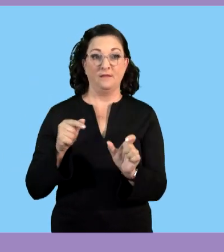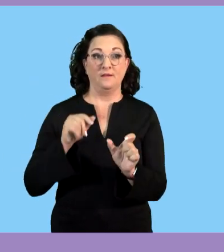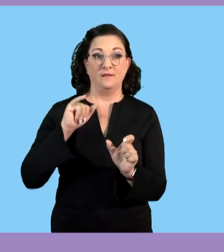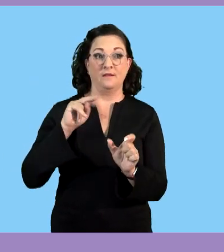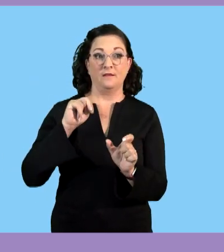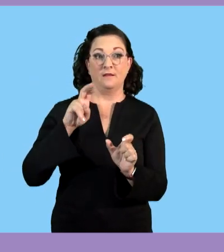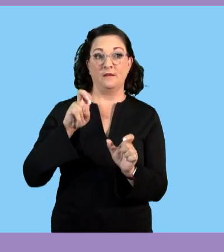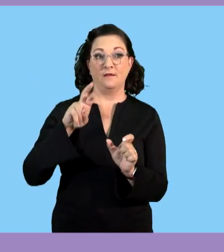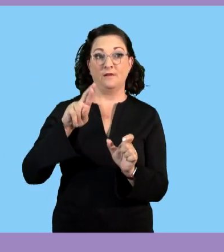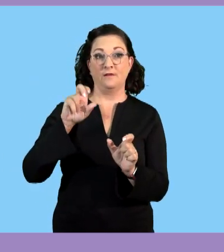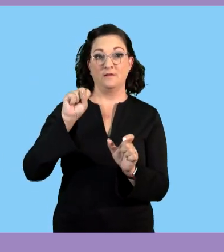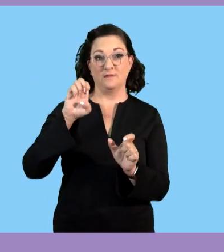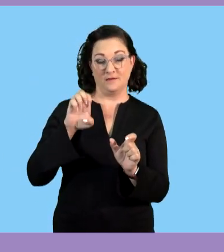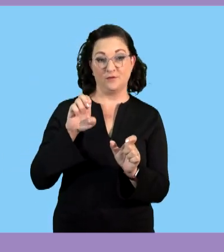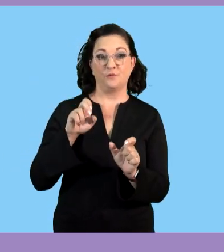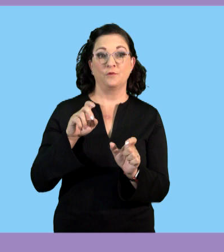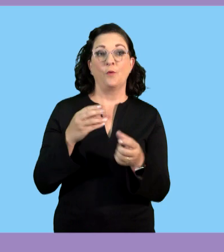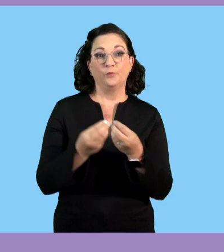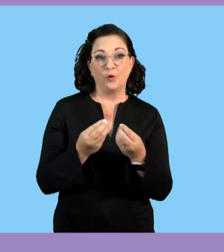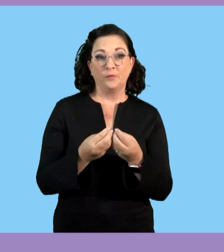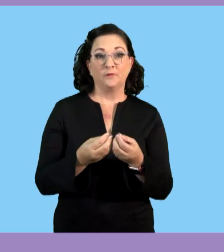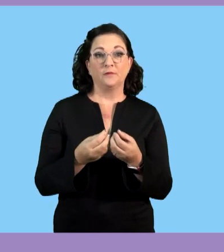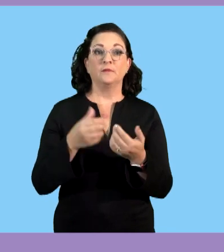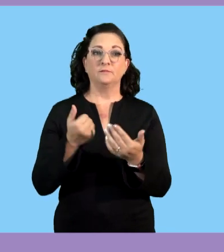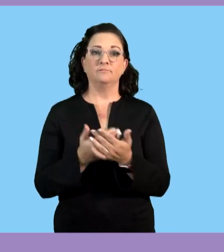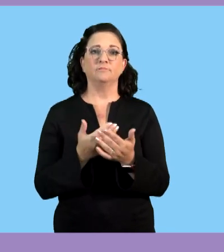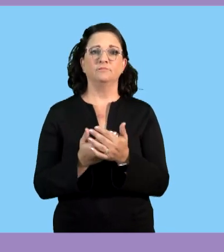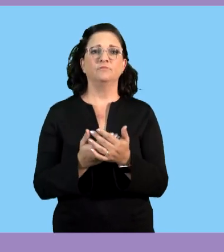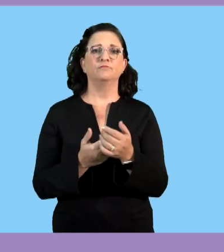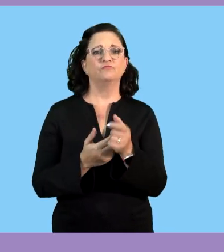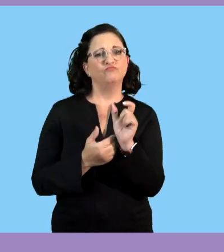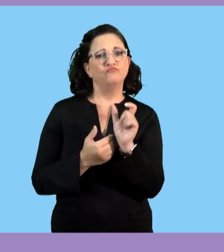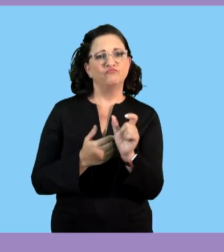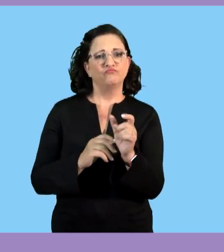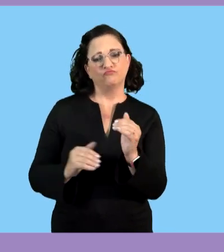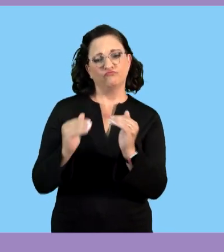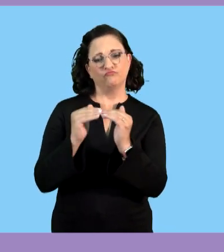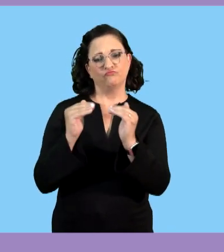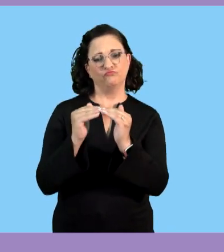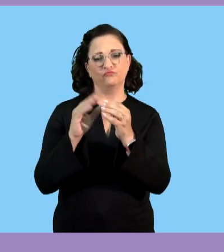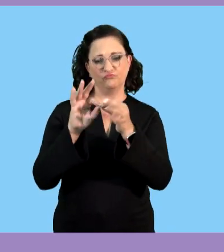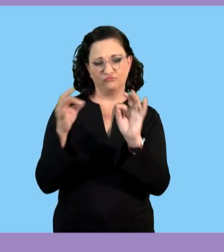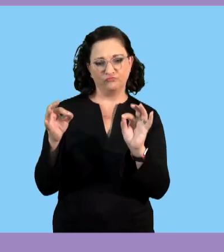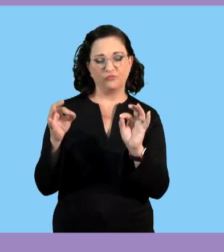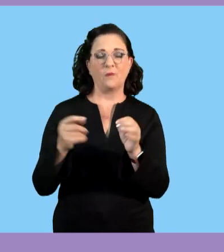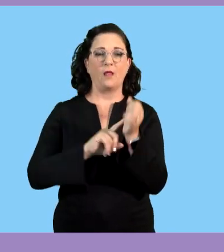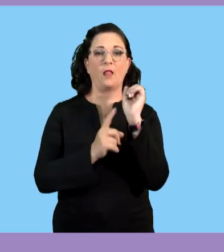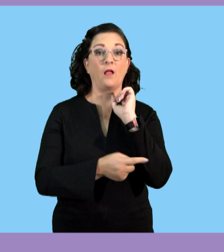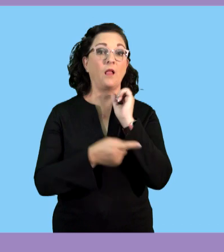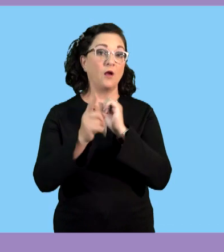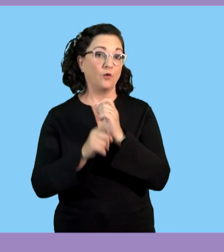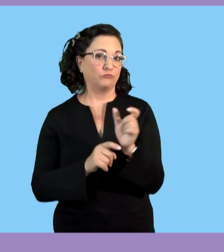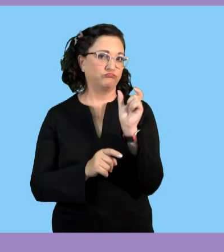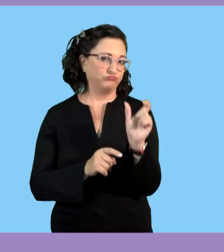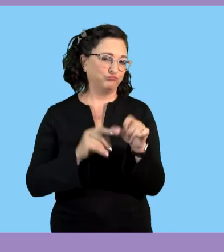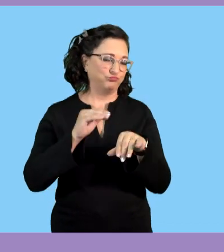inverse properties. Then we are going to move on to solving exponential equations. And lastly, we are going to be solving